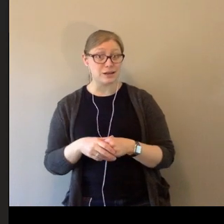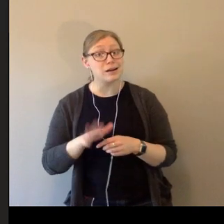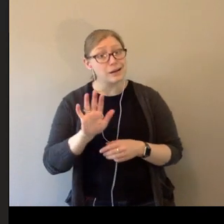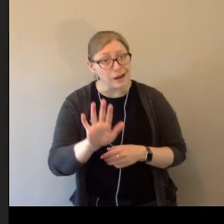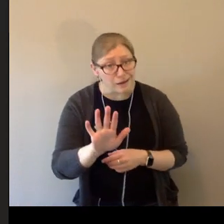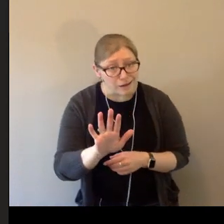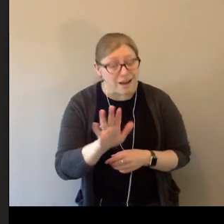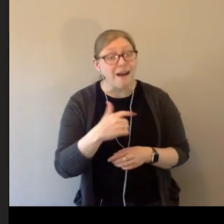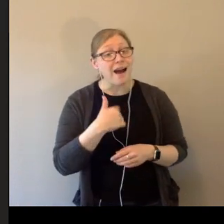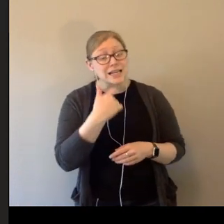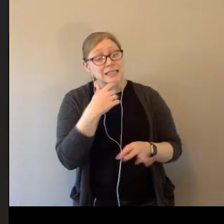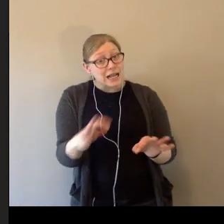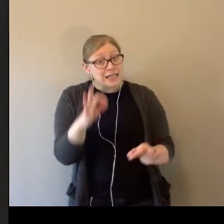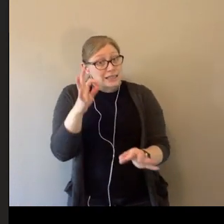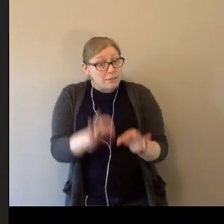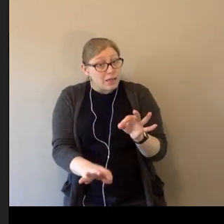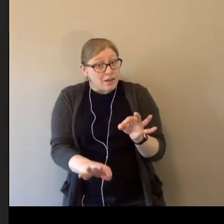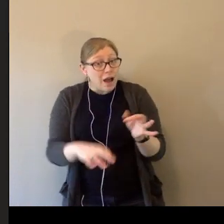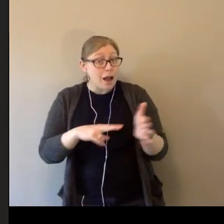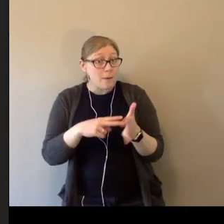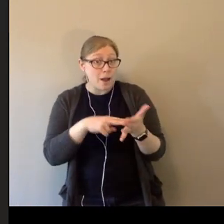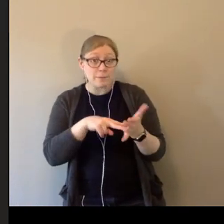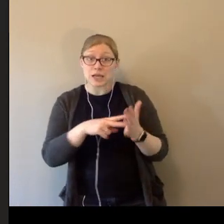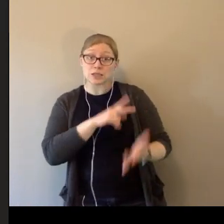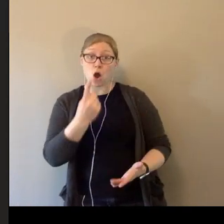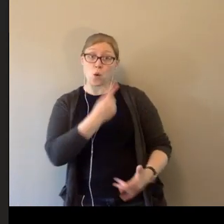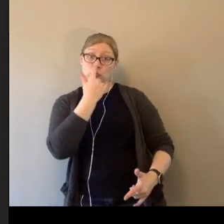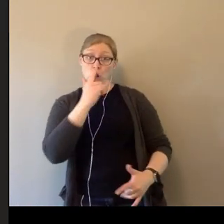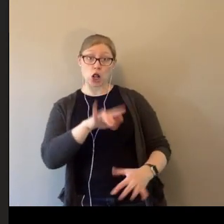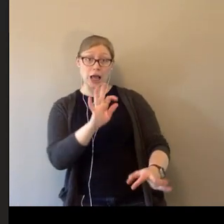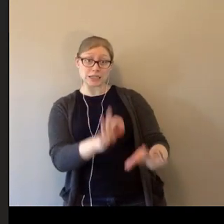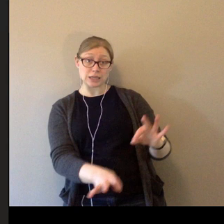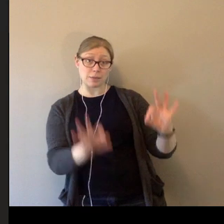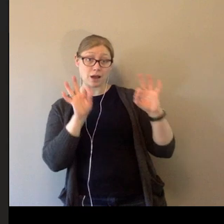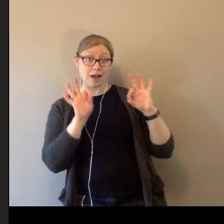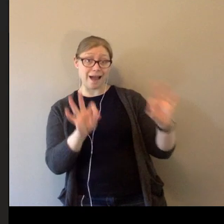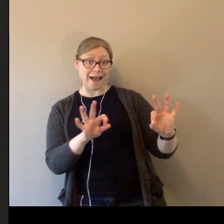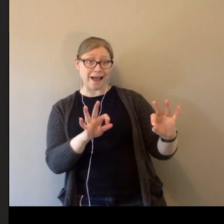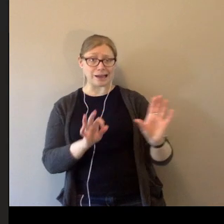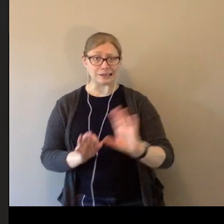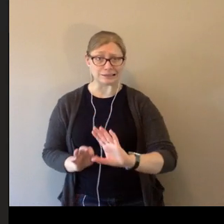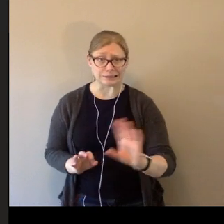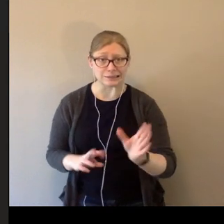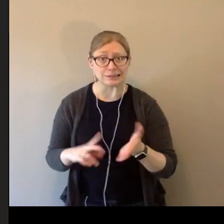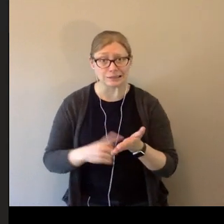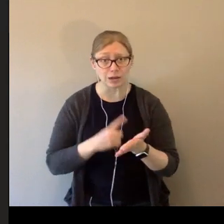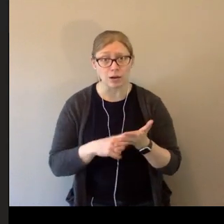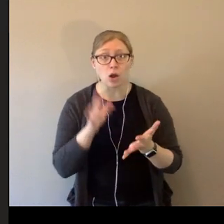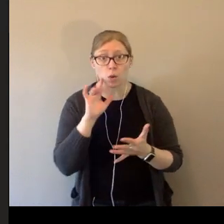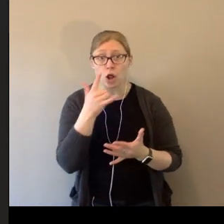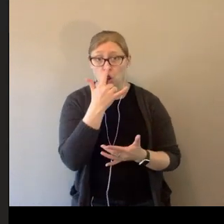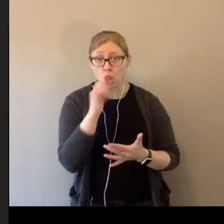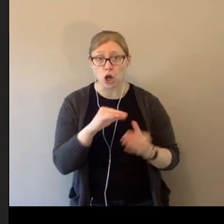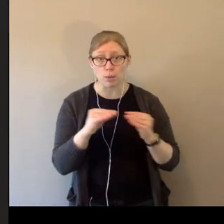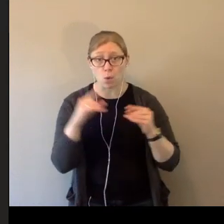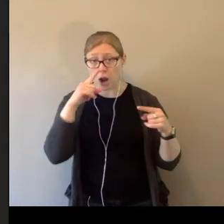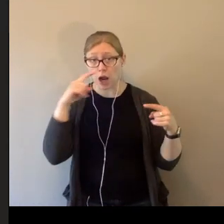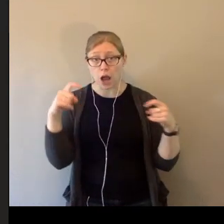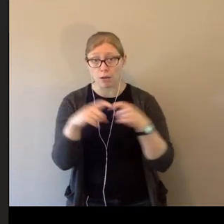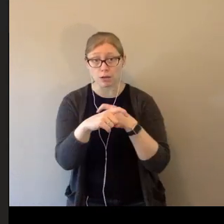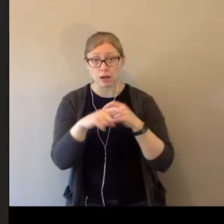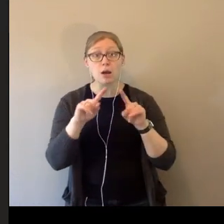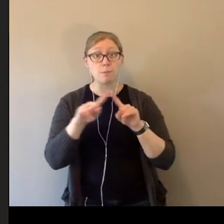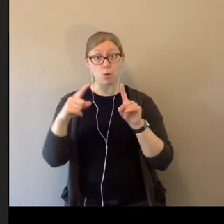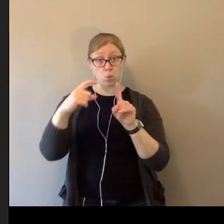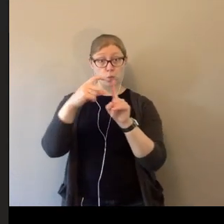complicated than before you actually made them simpler, quote unquote. But the term is